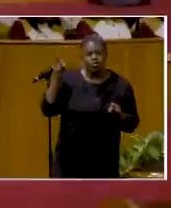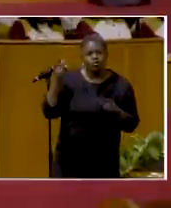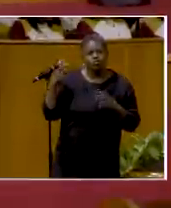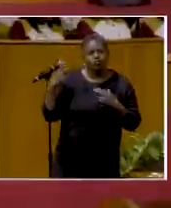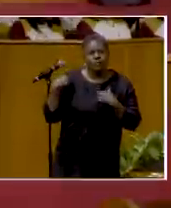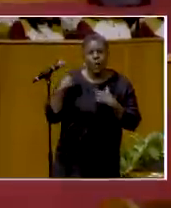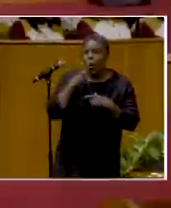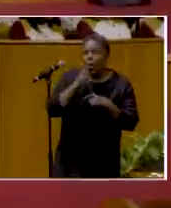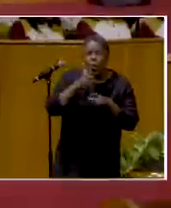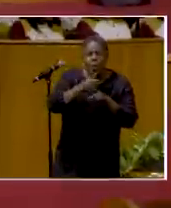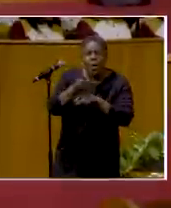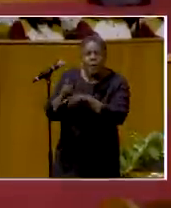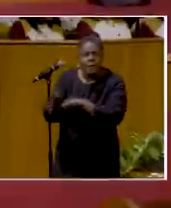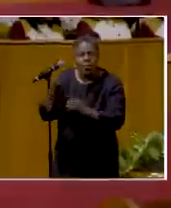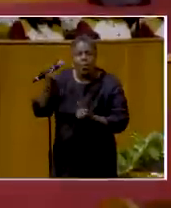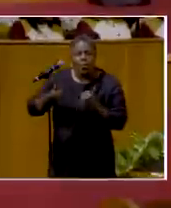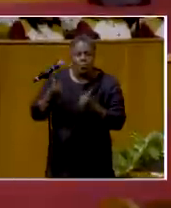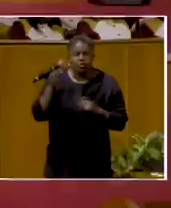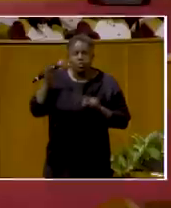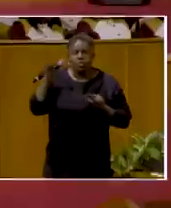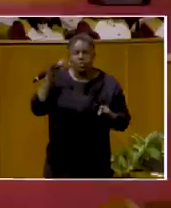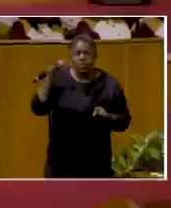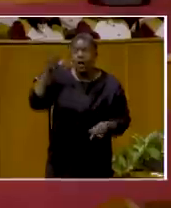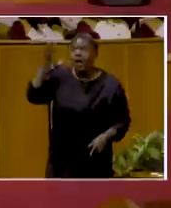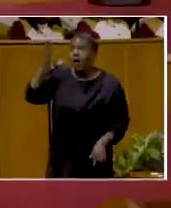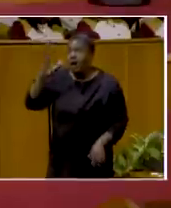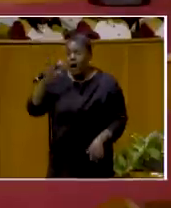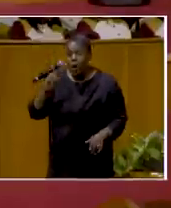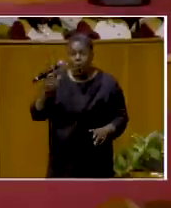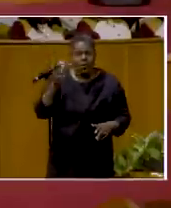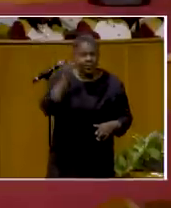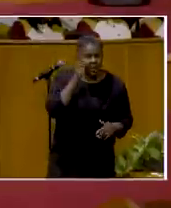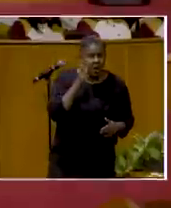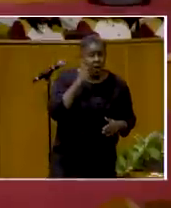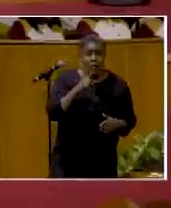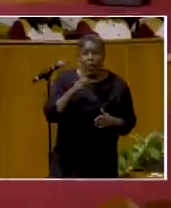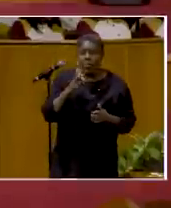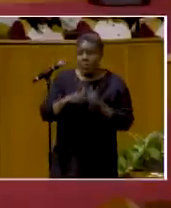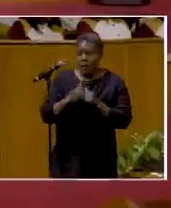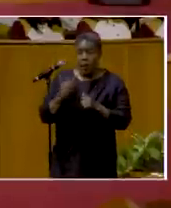Who's to blame for the tragedies we go through?